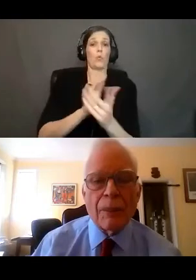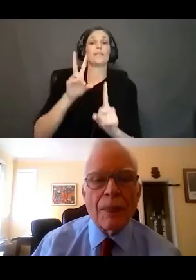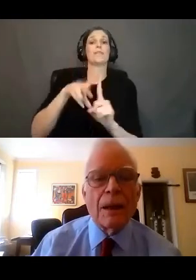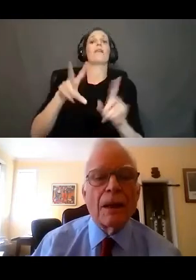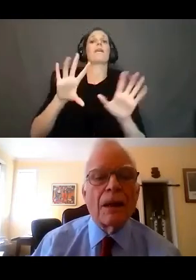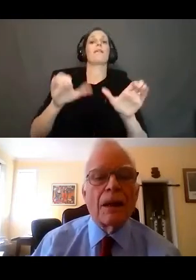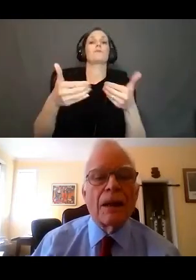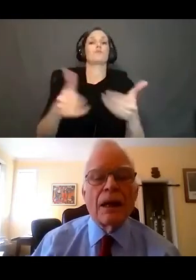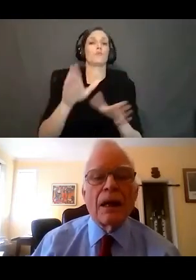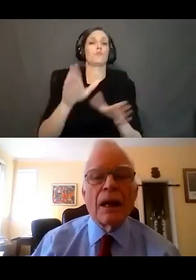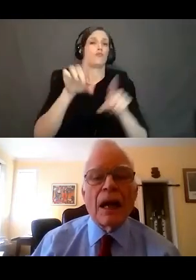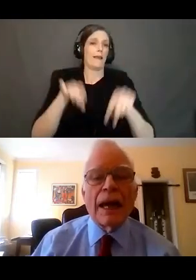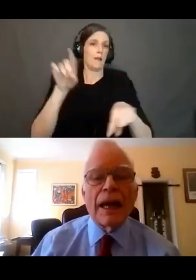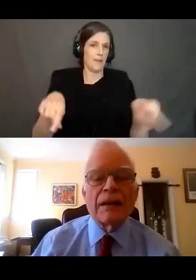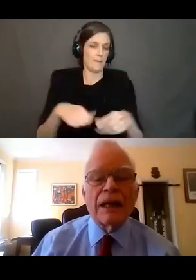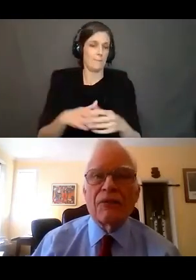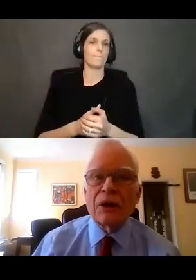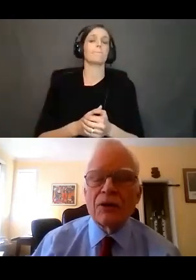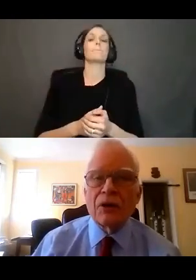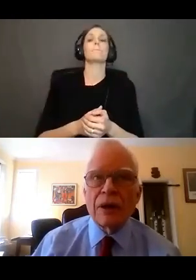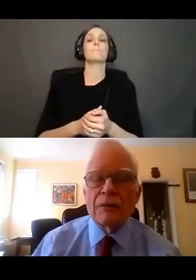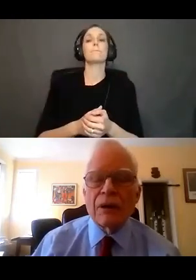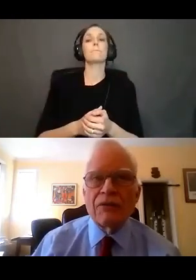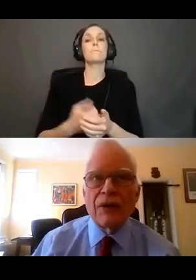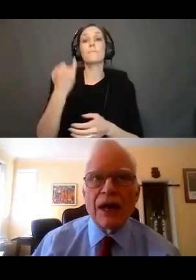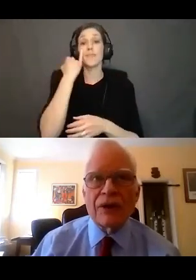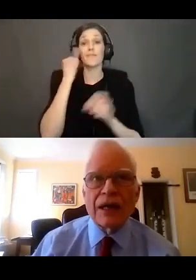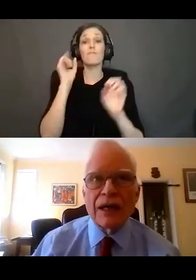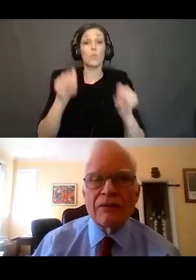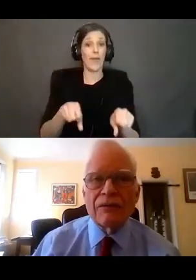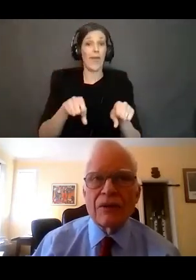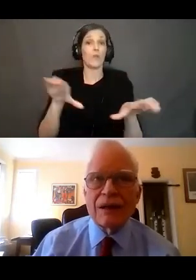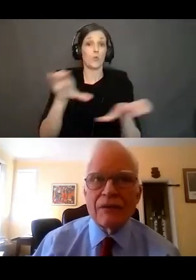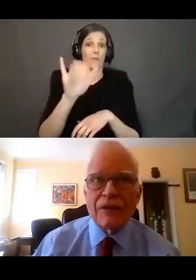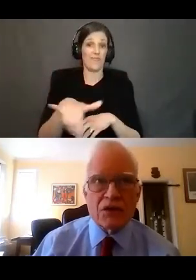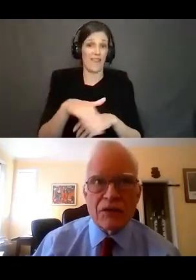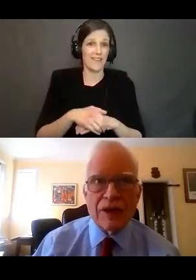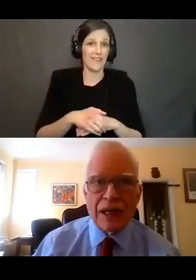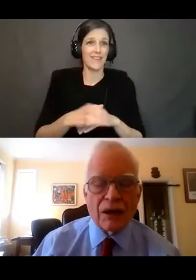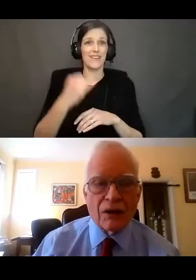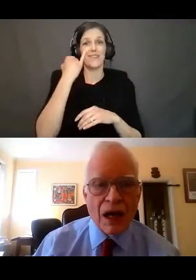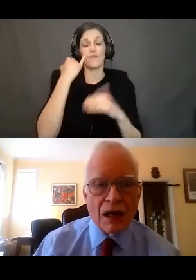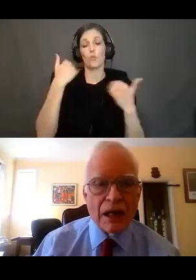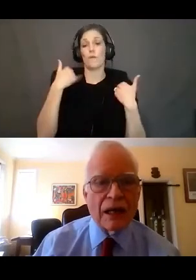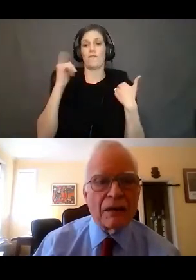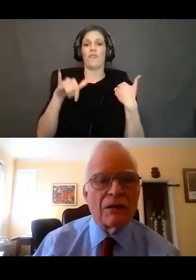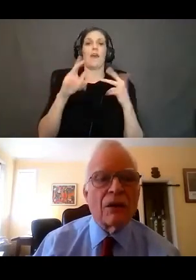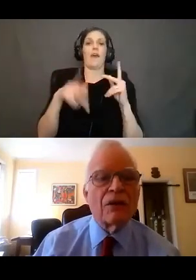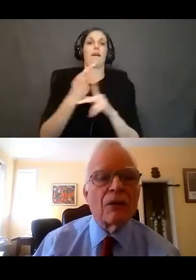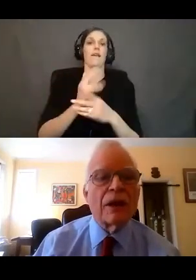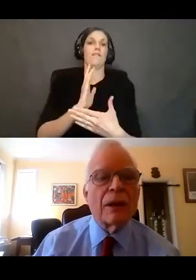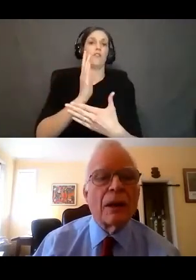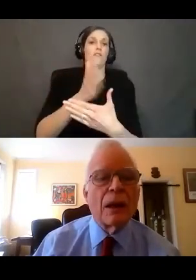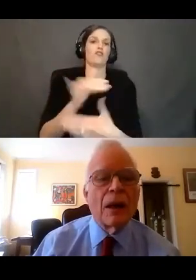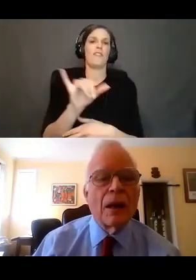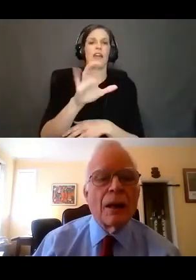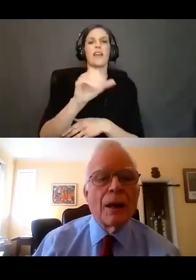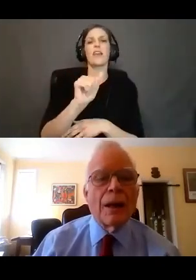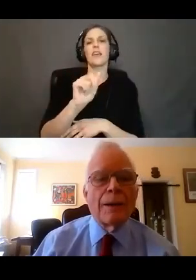random. And if you can do it, if you have the kind of intervention that Carol Connor had, you can do